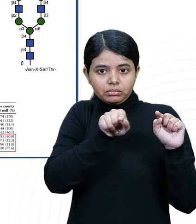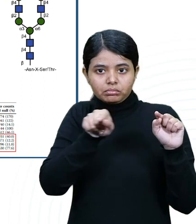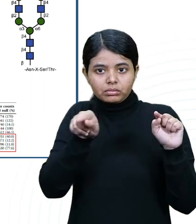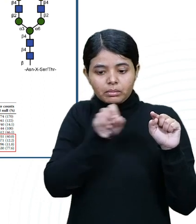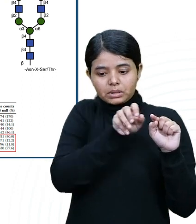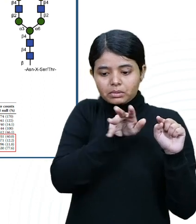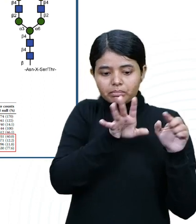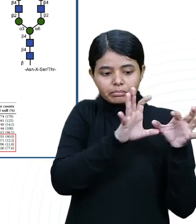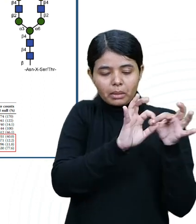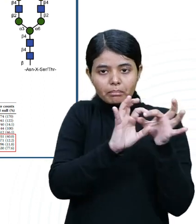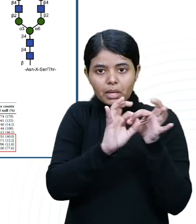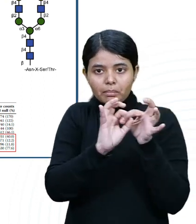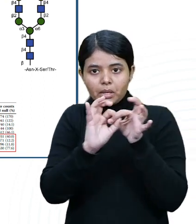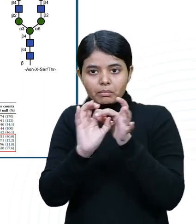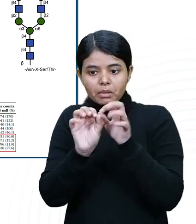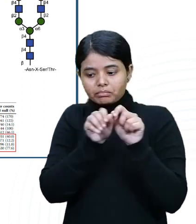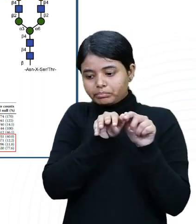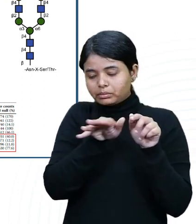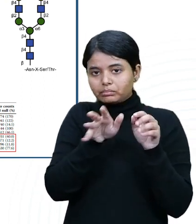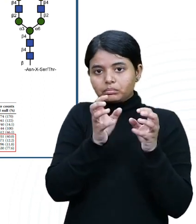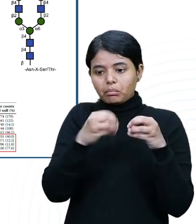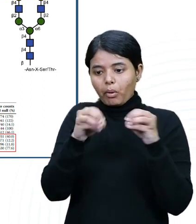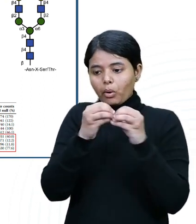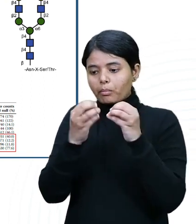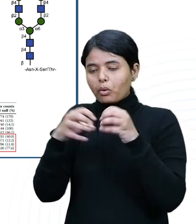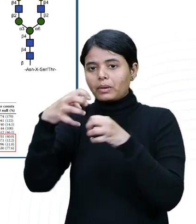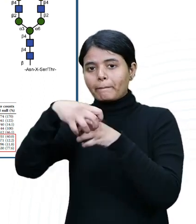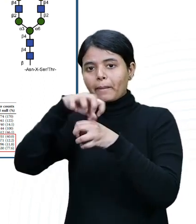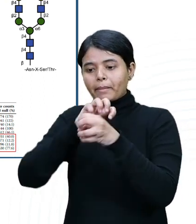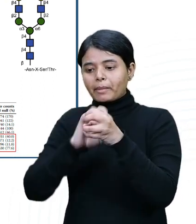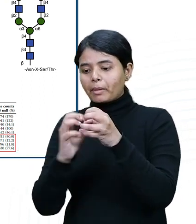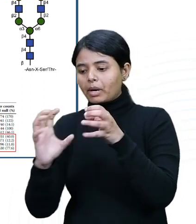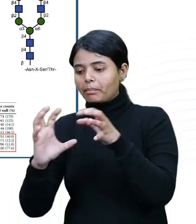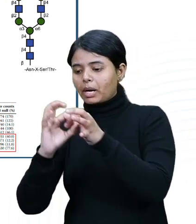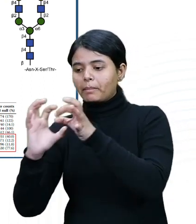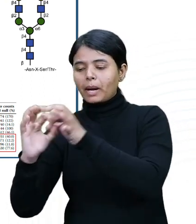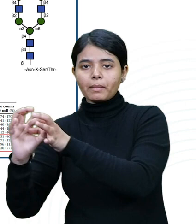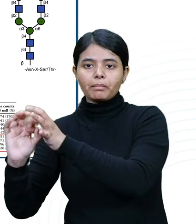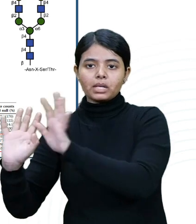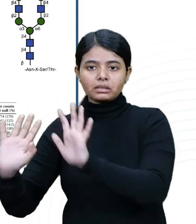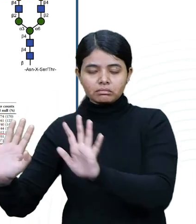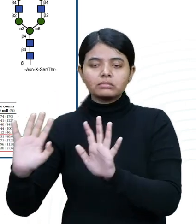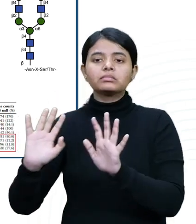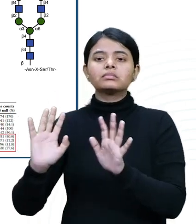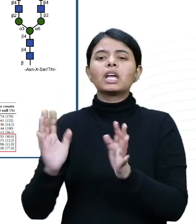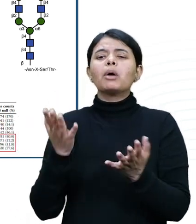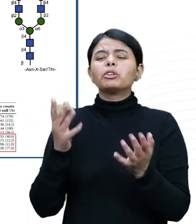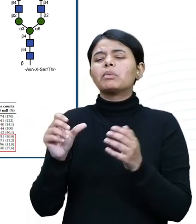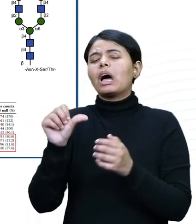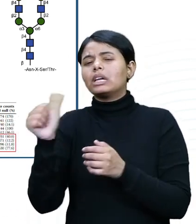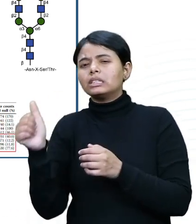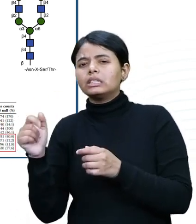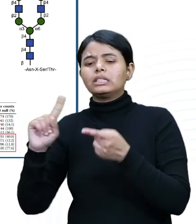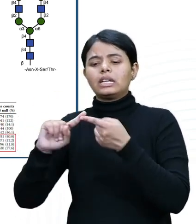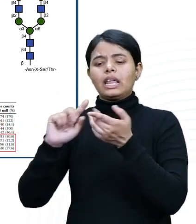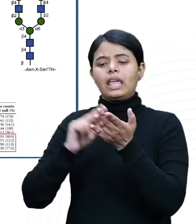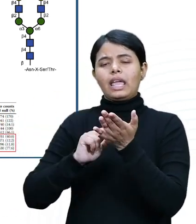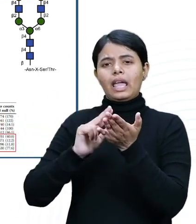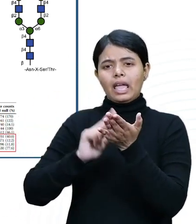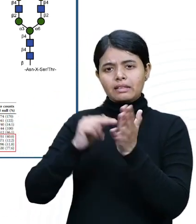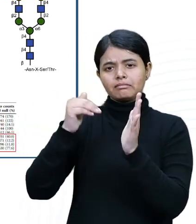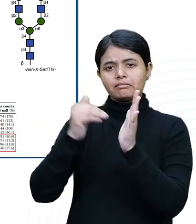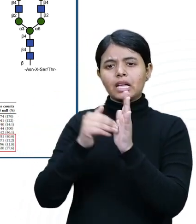this analysis, we concluded that TBGT10 is a UDP glucanac transferase, and